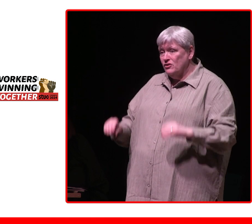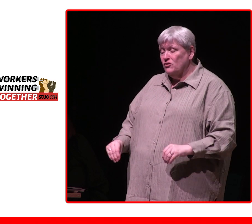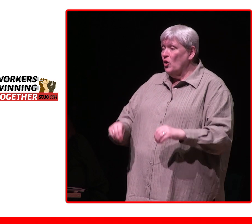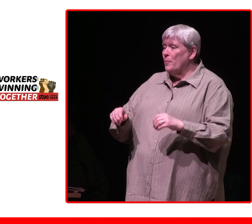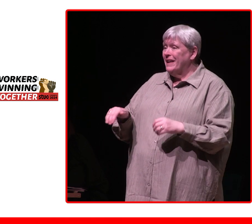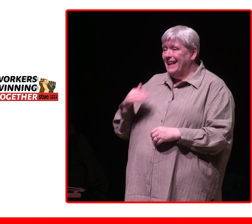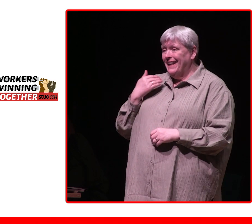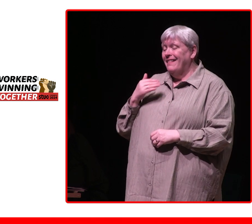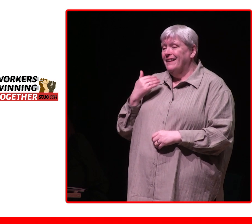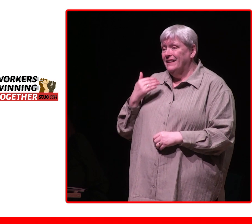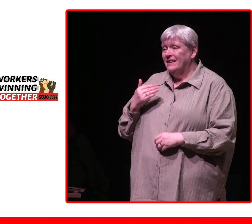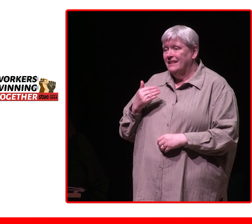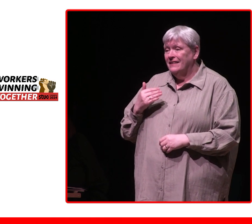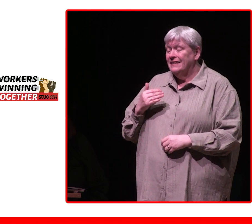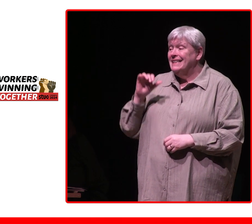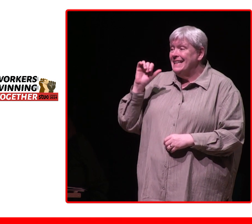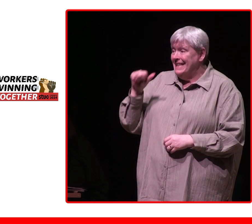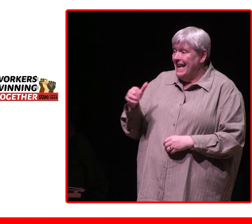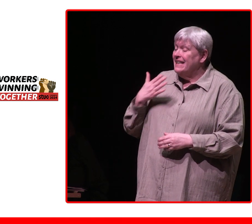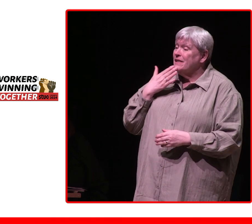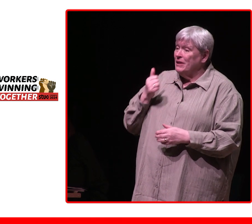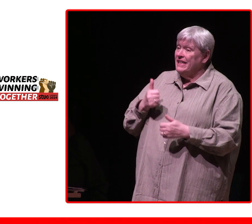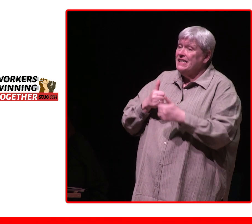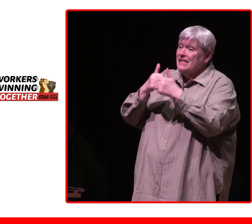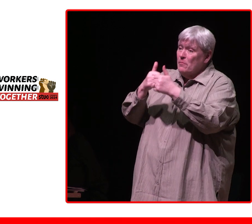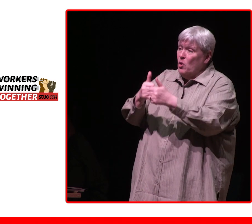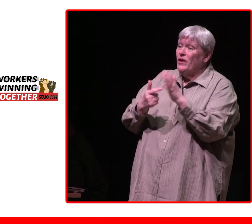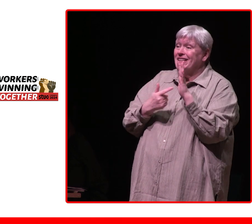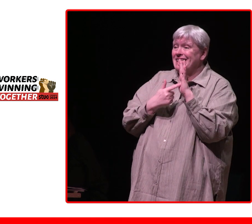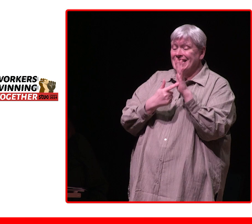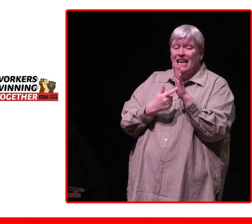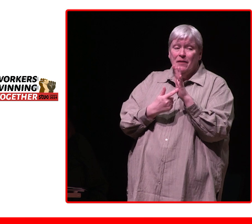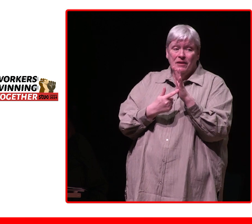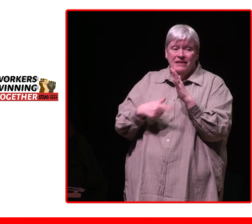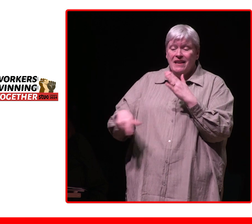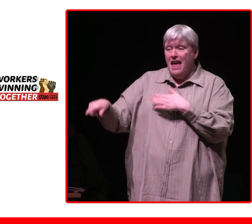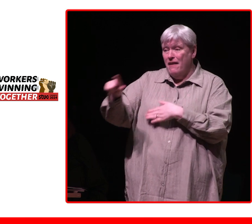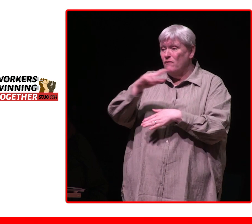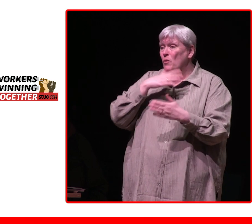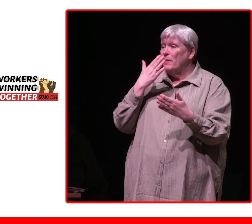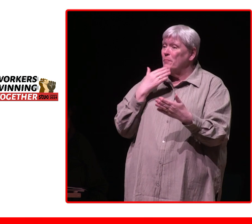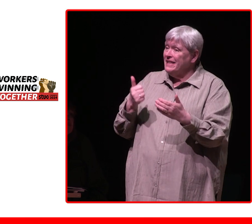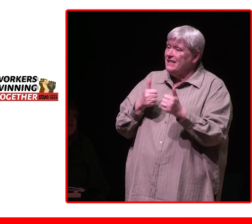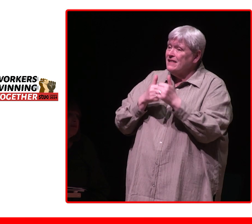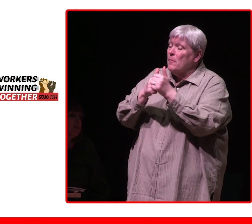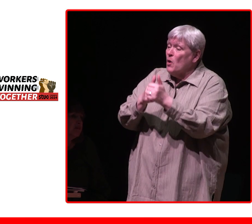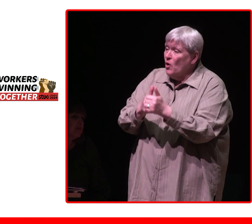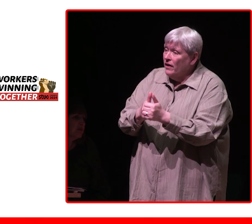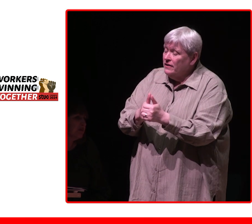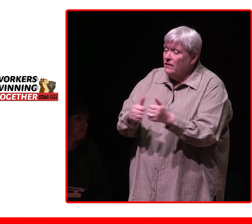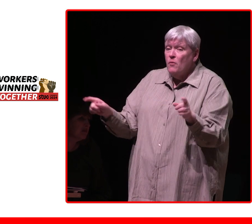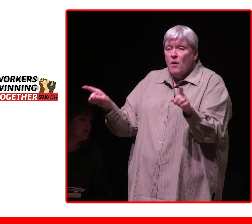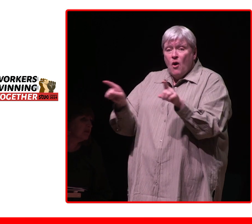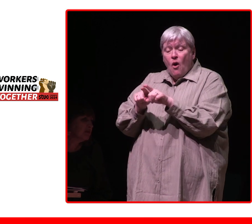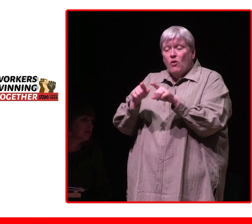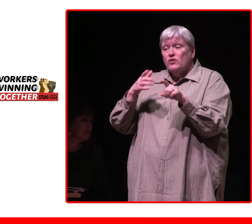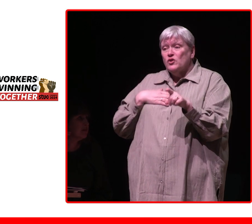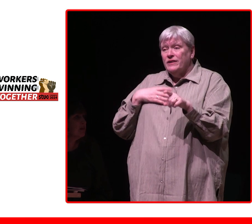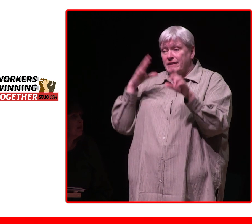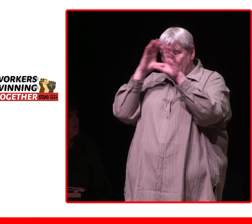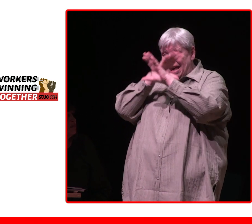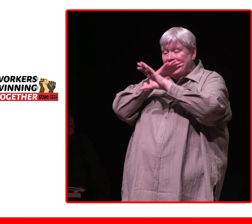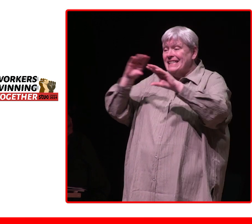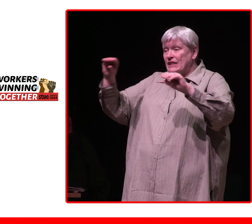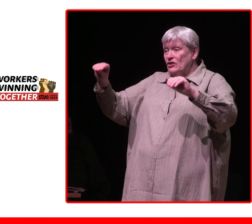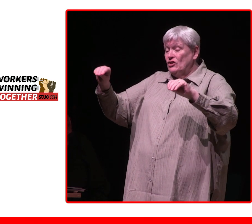killing. So yes, please support this statement today. Please, everyone get behind it. But we also need to send a clear